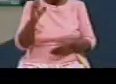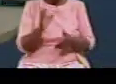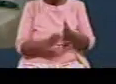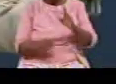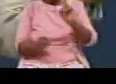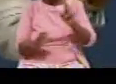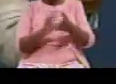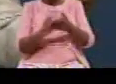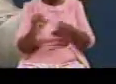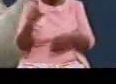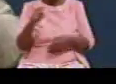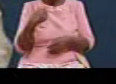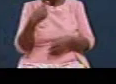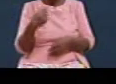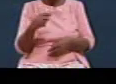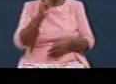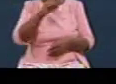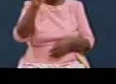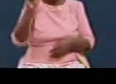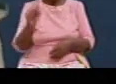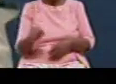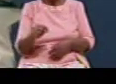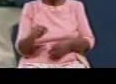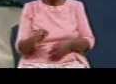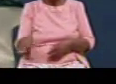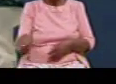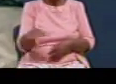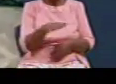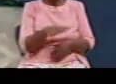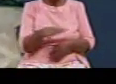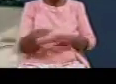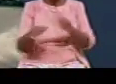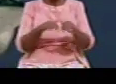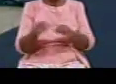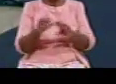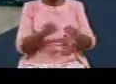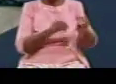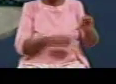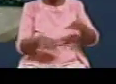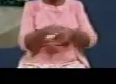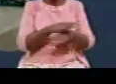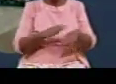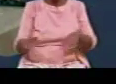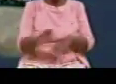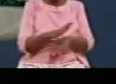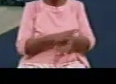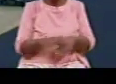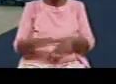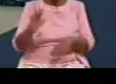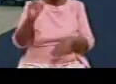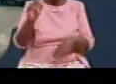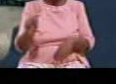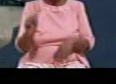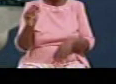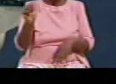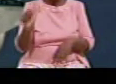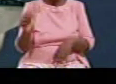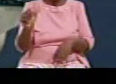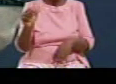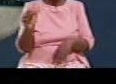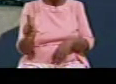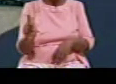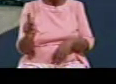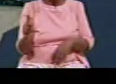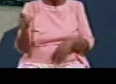says, therefore, they did set over them taskmasters to afflict